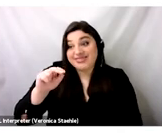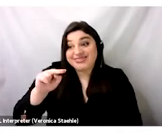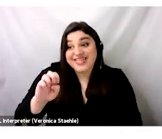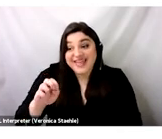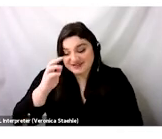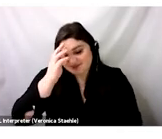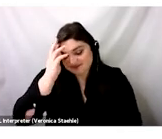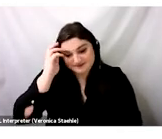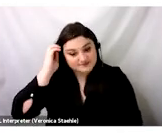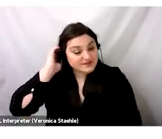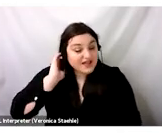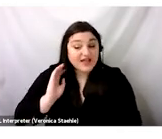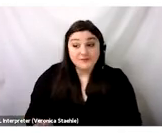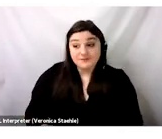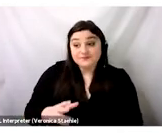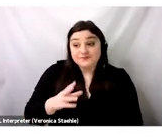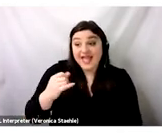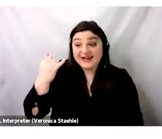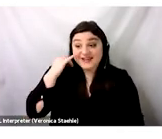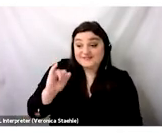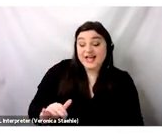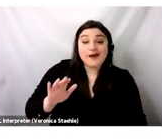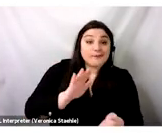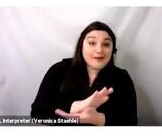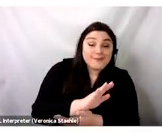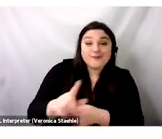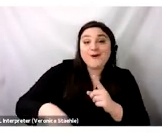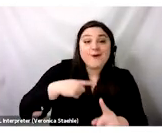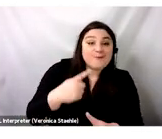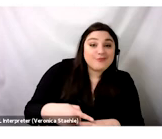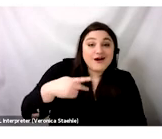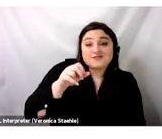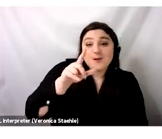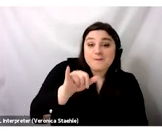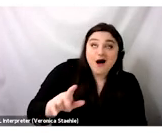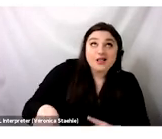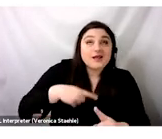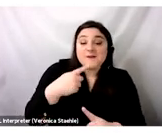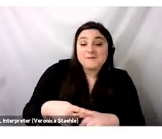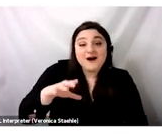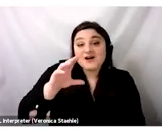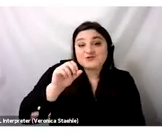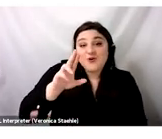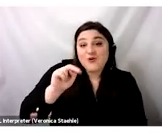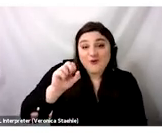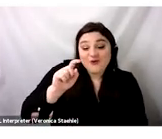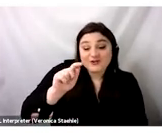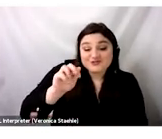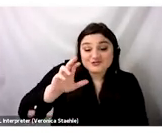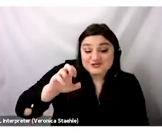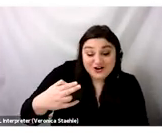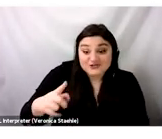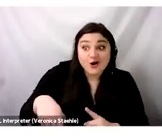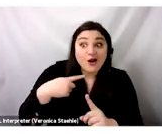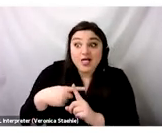like paper plus poly plus corn starch plus, you know, then there's microplastics when it actually